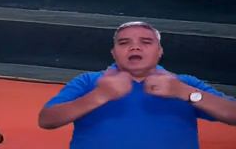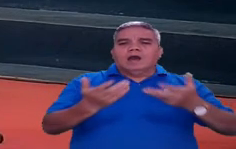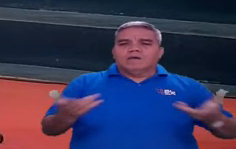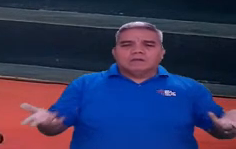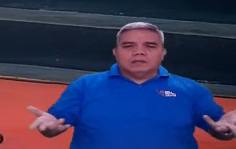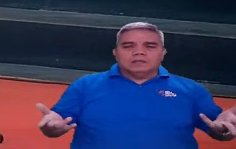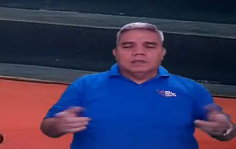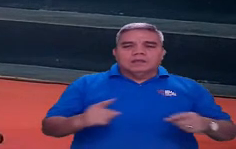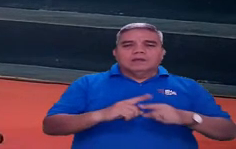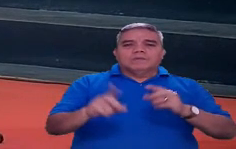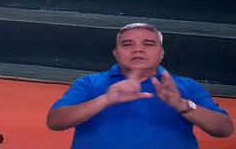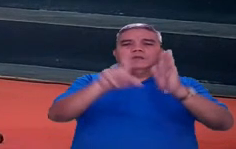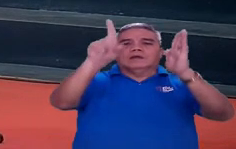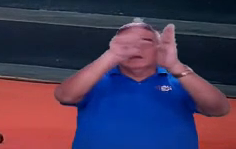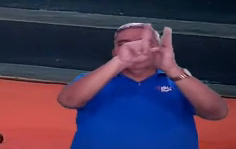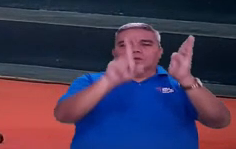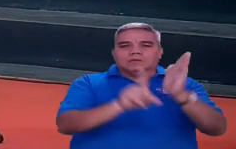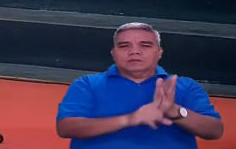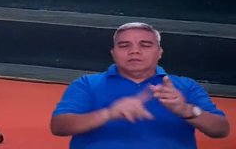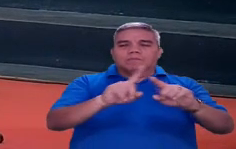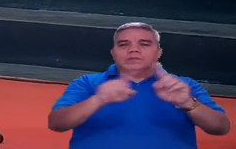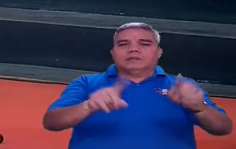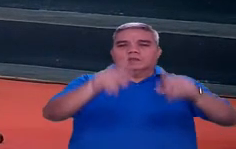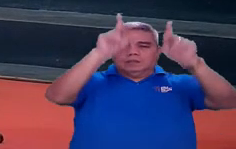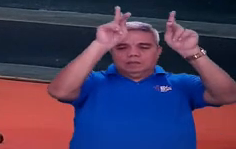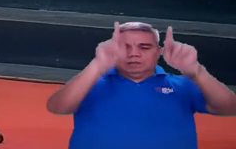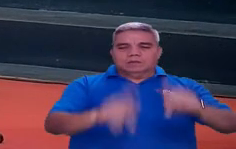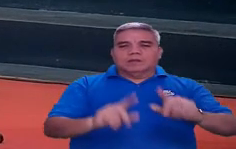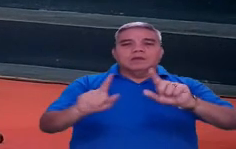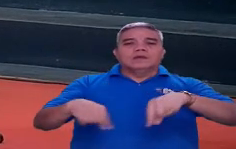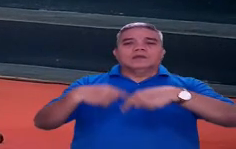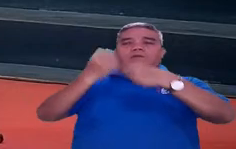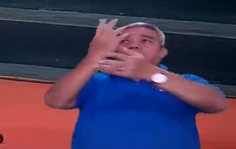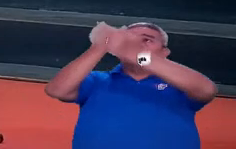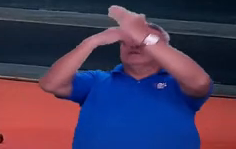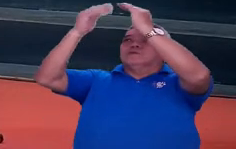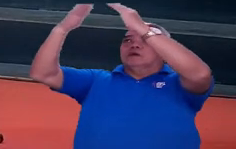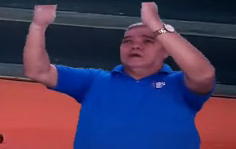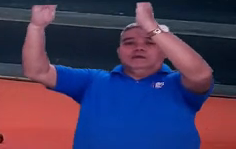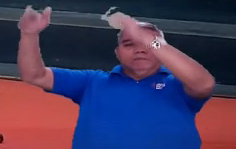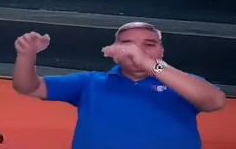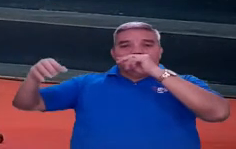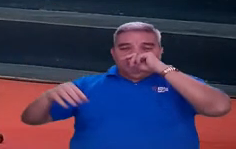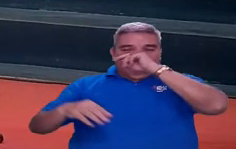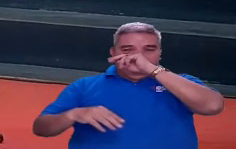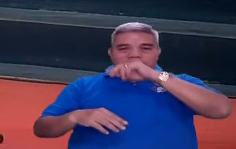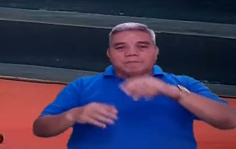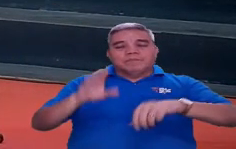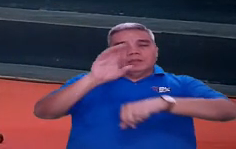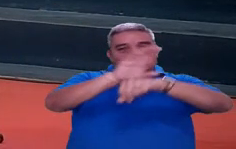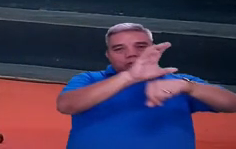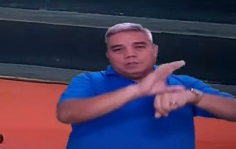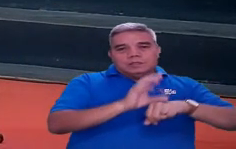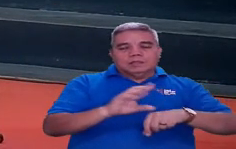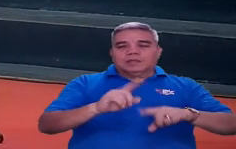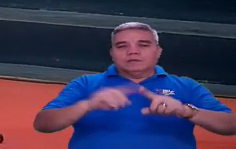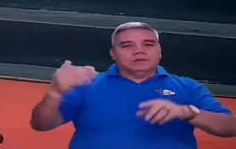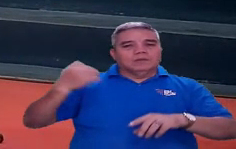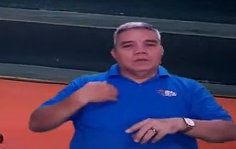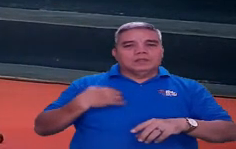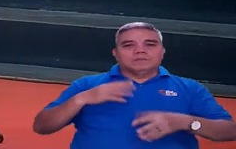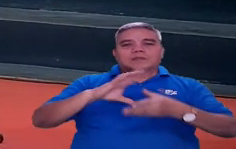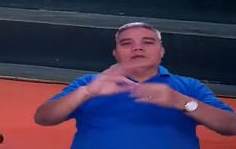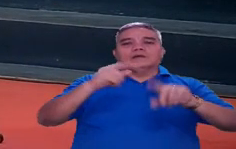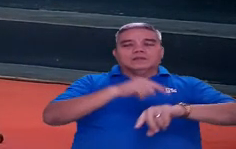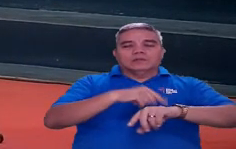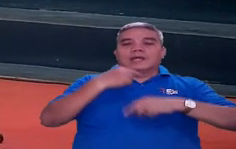is a very slim chance that the soul of this person is going to heaven. Churches, brethren, I don't have the luxury